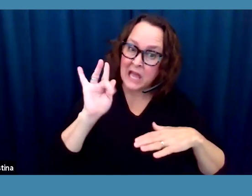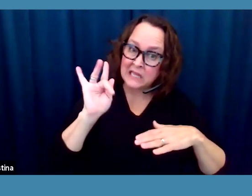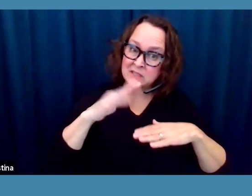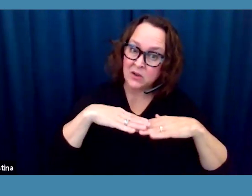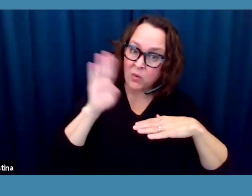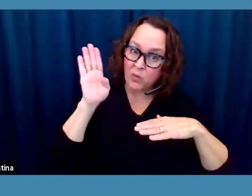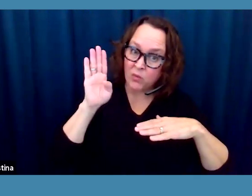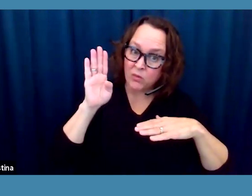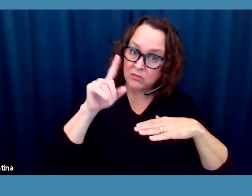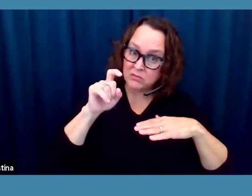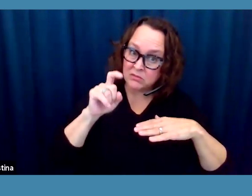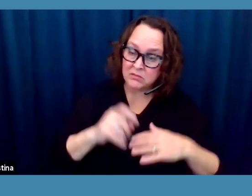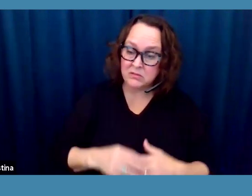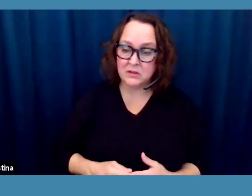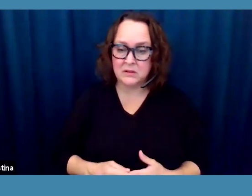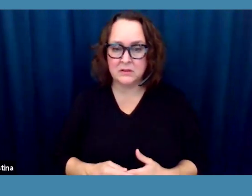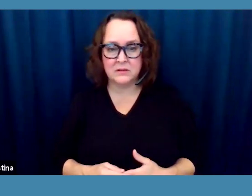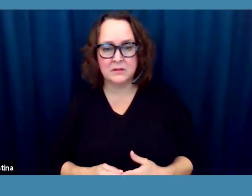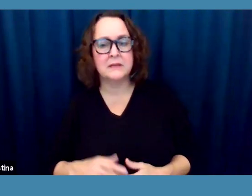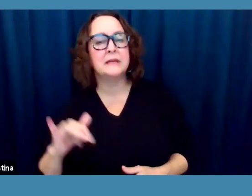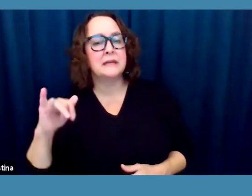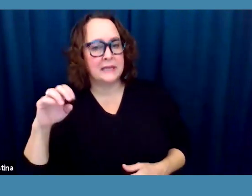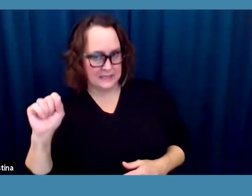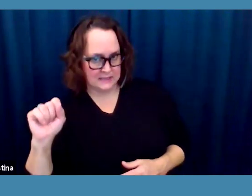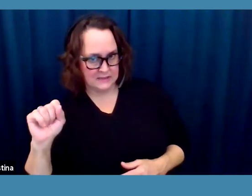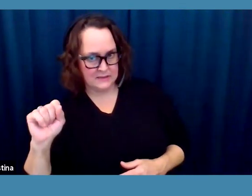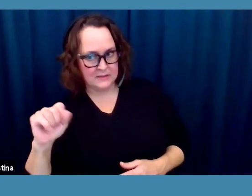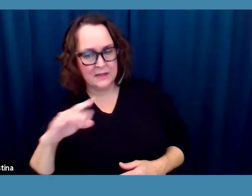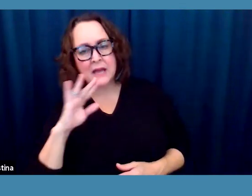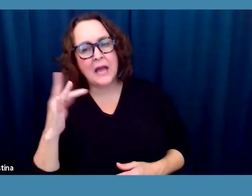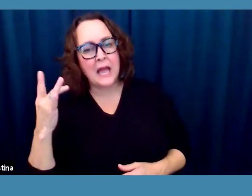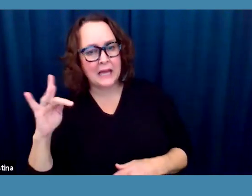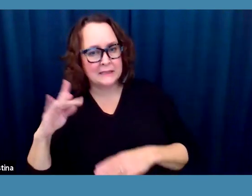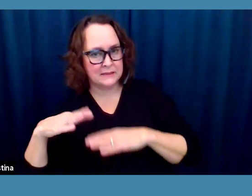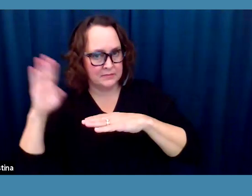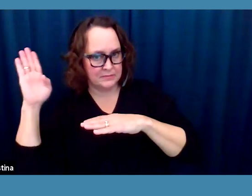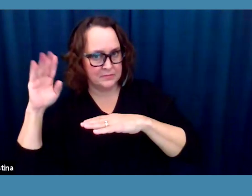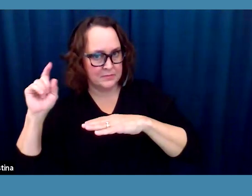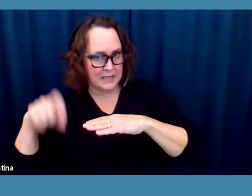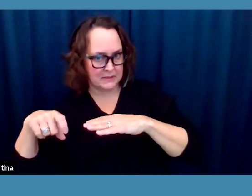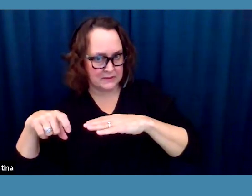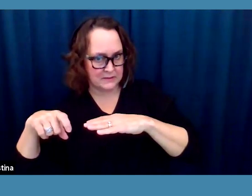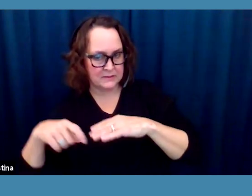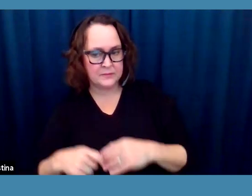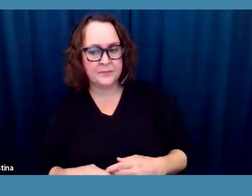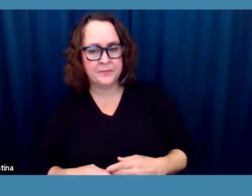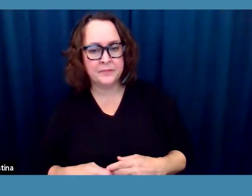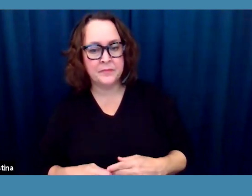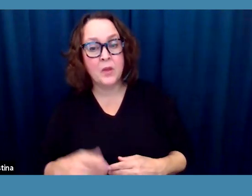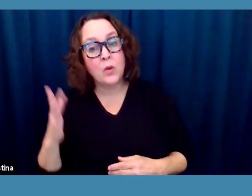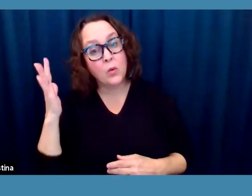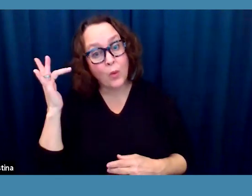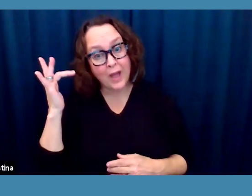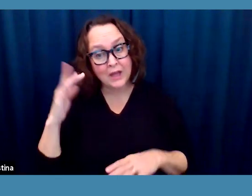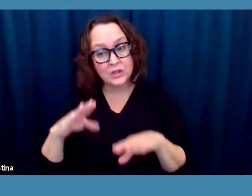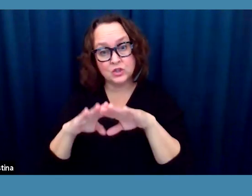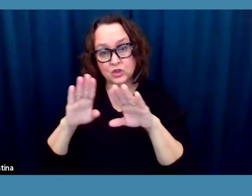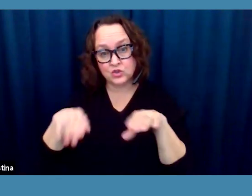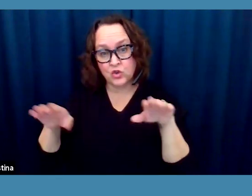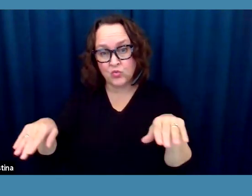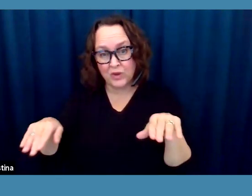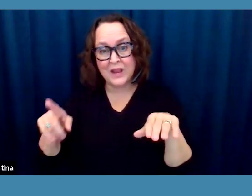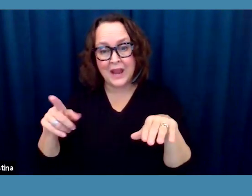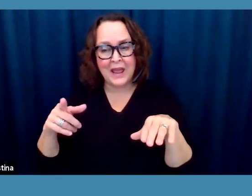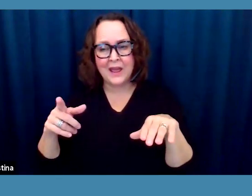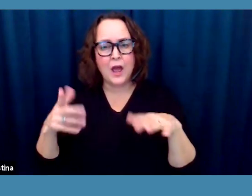older? Yes, it is. It is only for those who are 18 years and older, and that's because children have